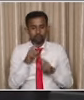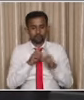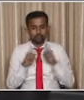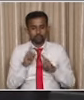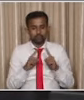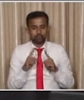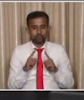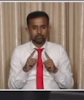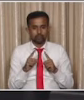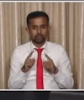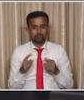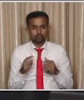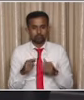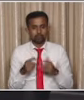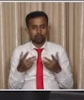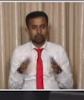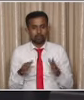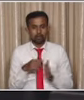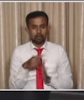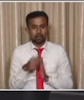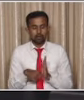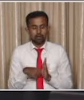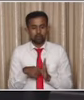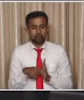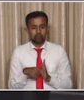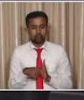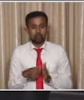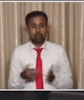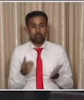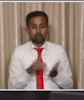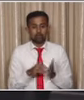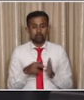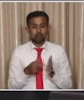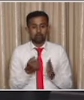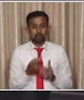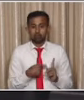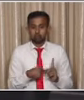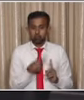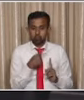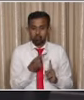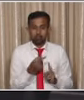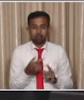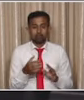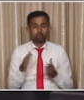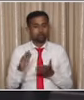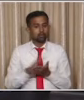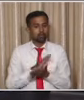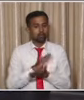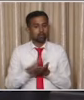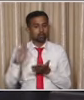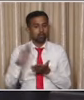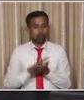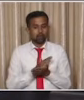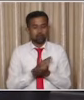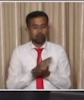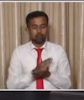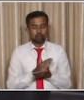economy, as well as support each other. In that, so many people made submissions. There with this